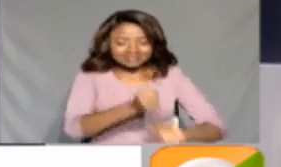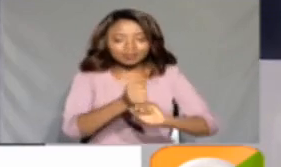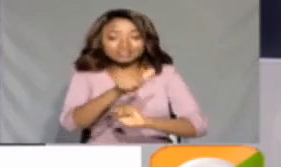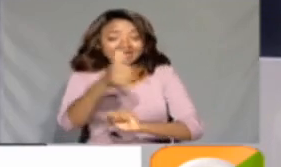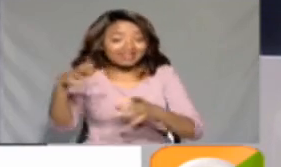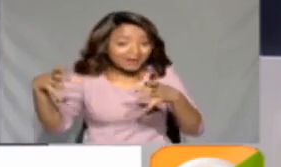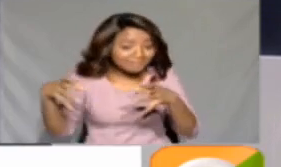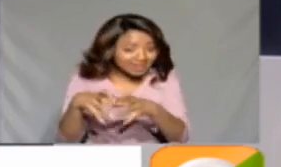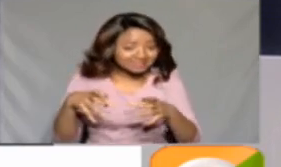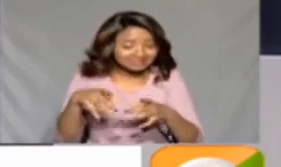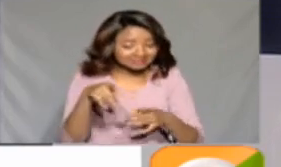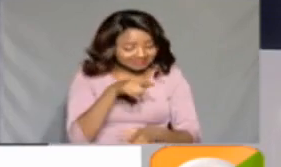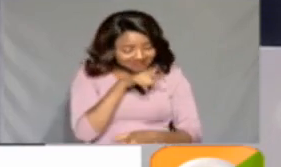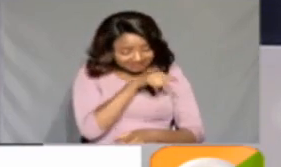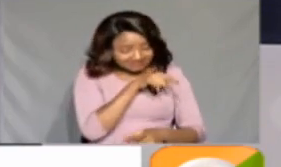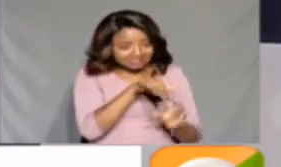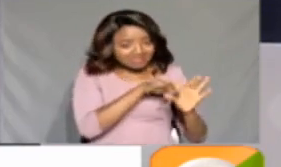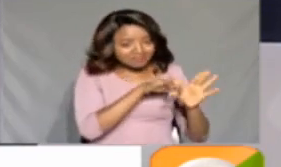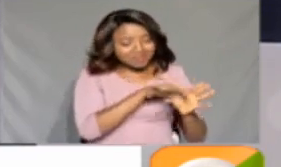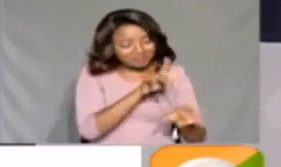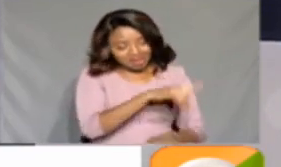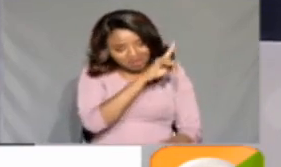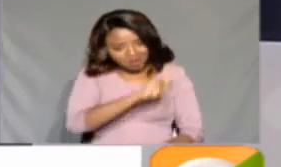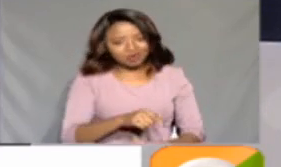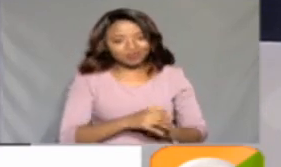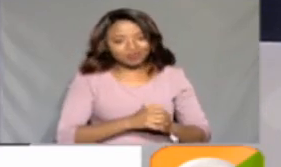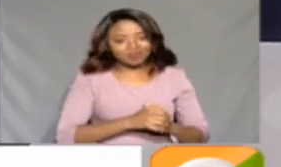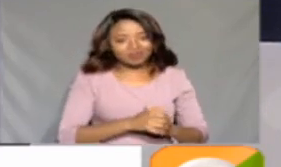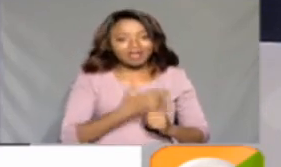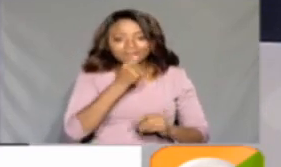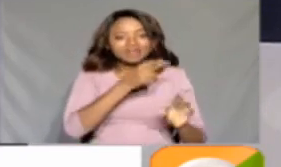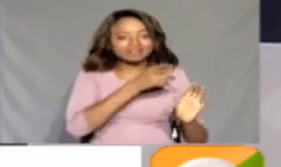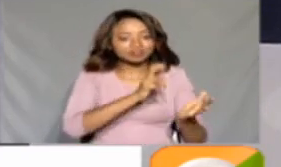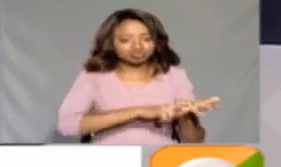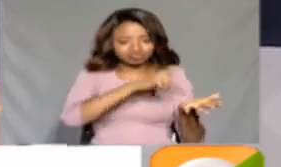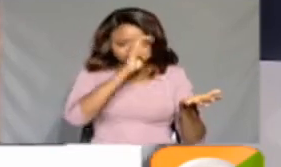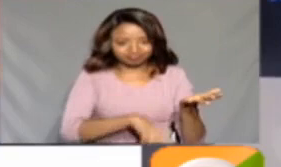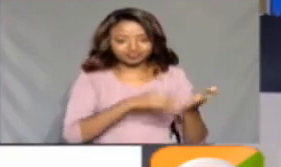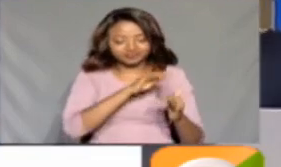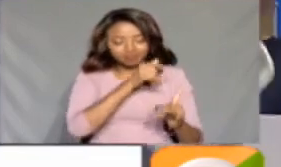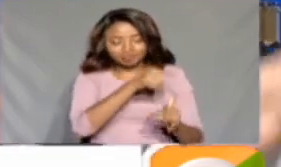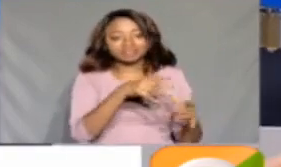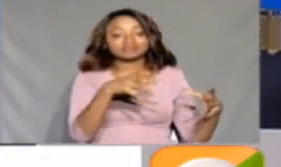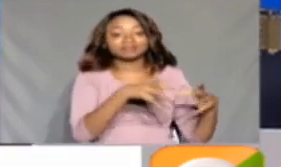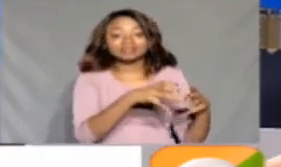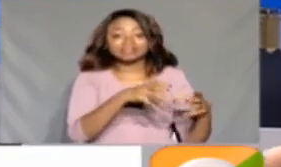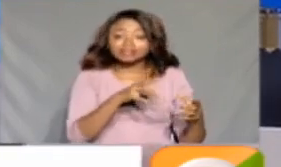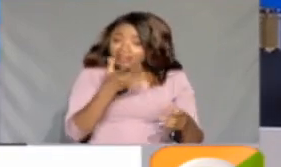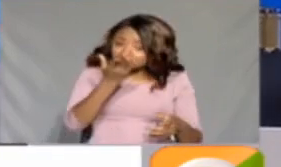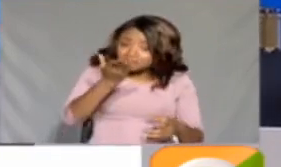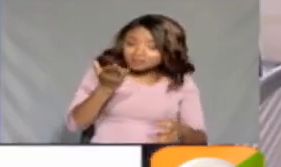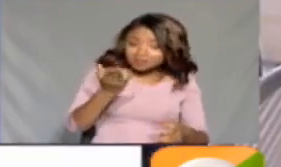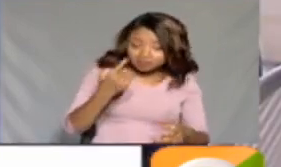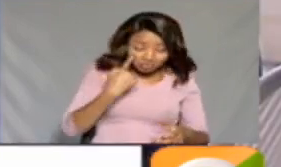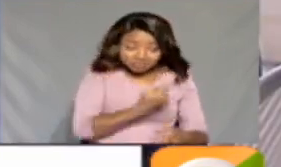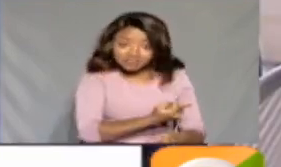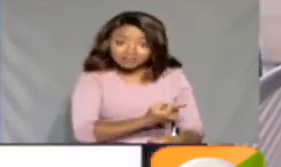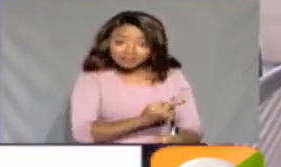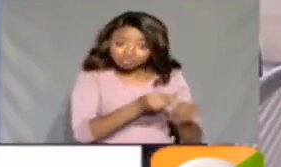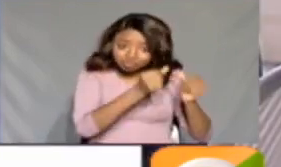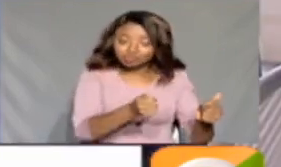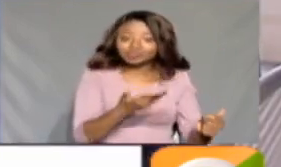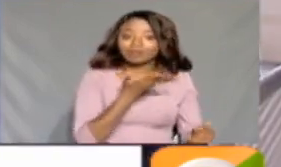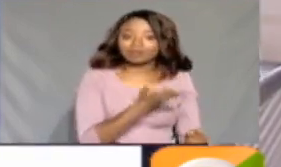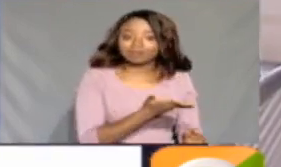political party, the law that says he'll be deemed to have resigned from the previous political party. That is an avenue you can pursue. Yes. You haven't chosen to do